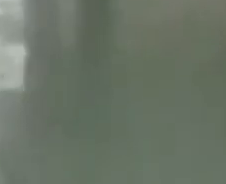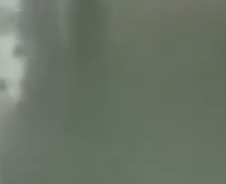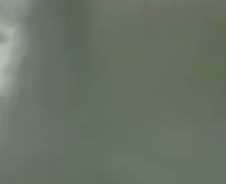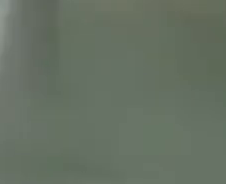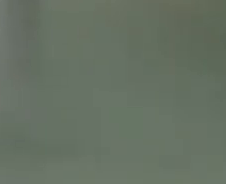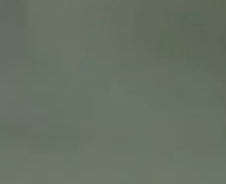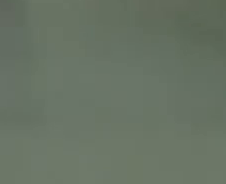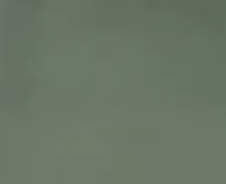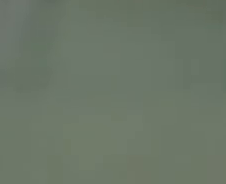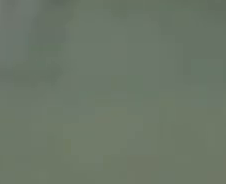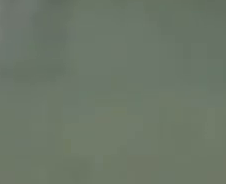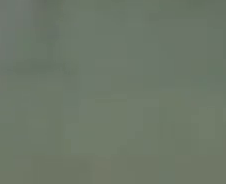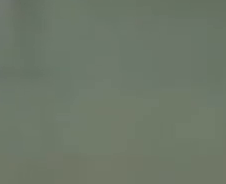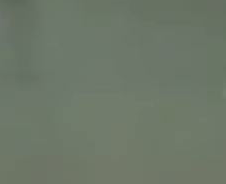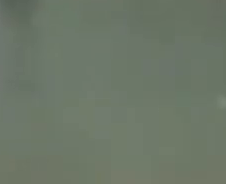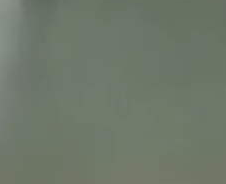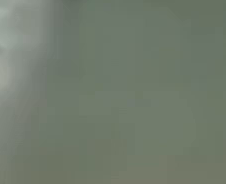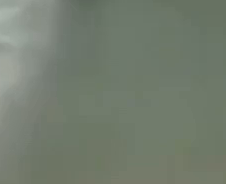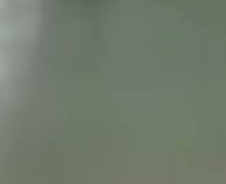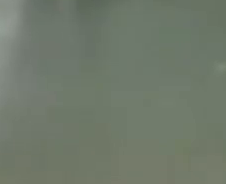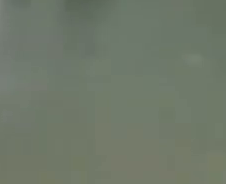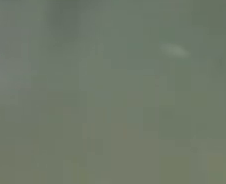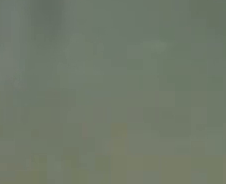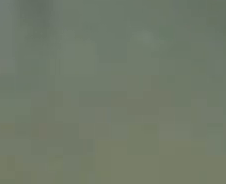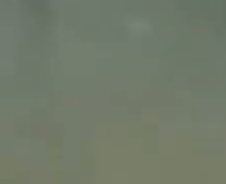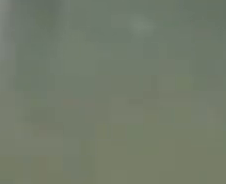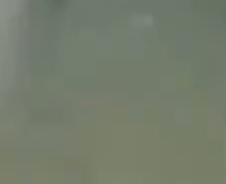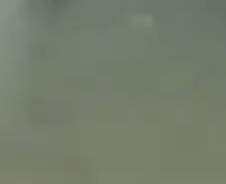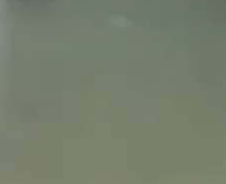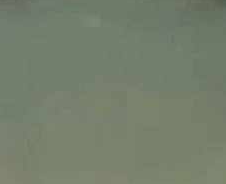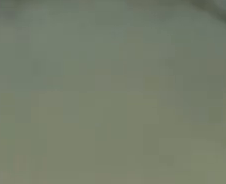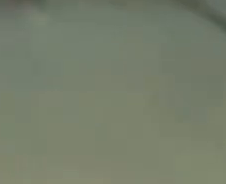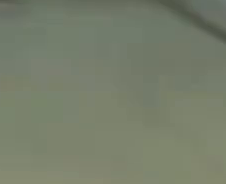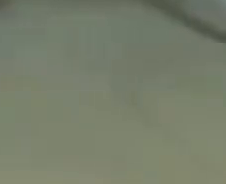against Allende in Chile, carried out by the United States.